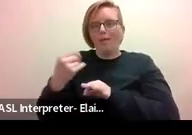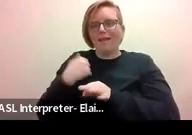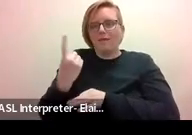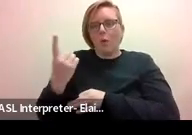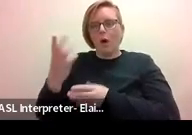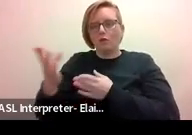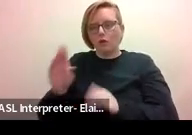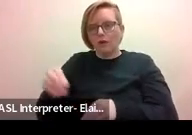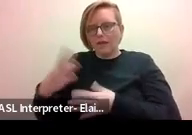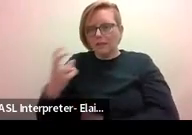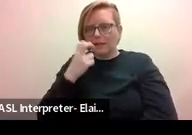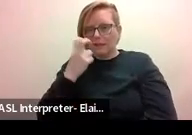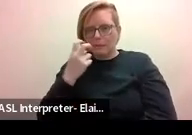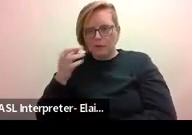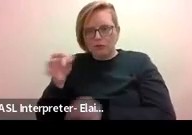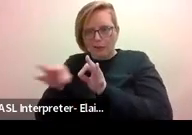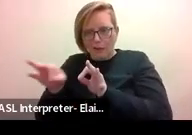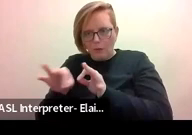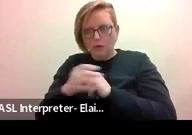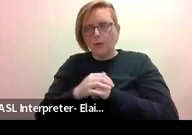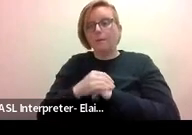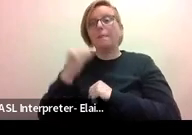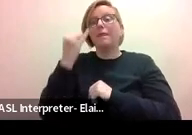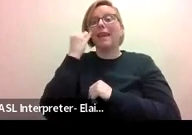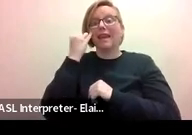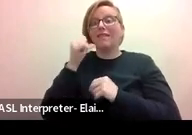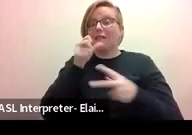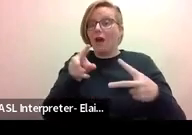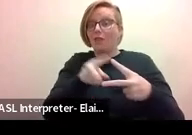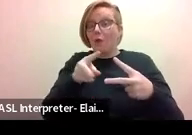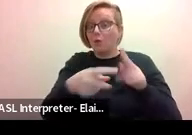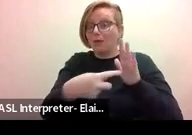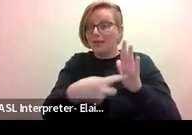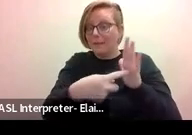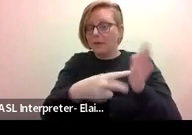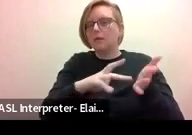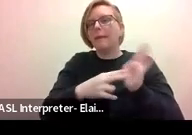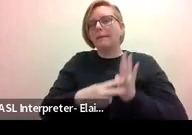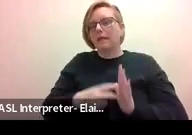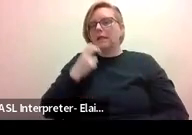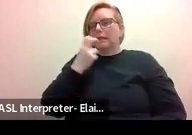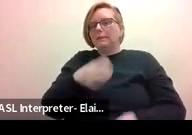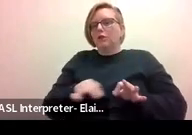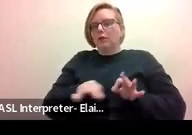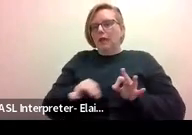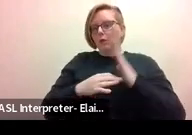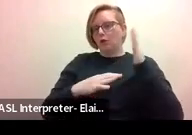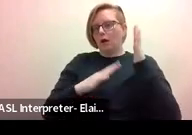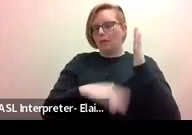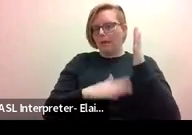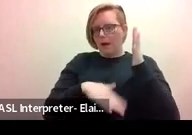Otherwise, speech and language services is listed on the bottom section as a related service.